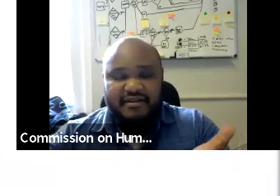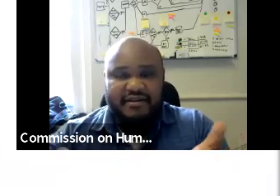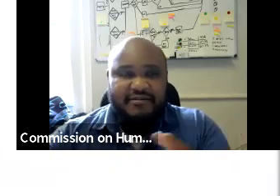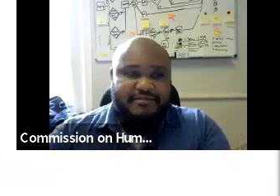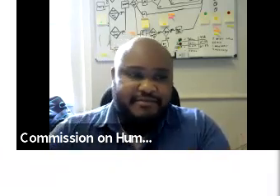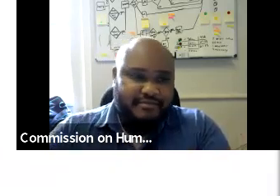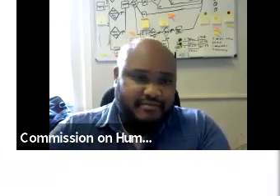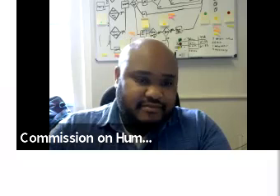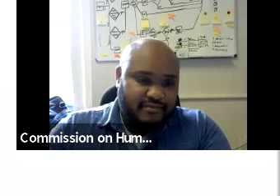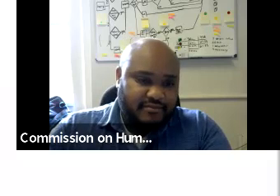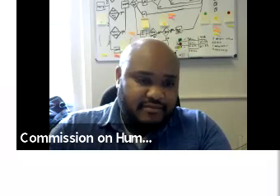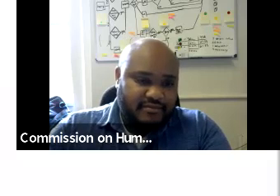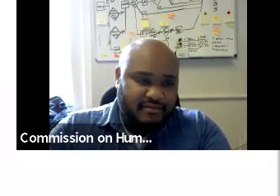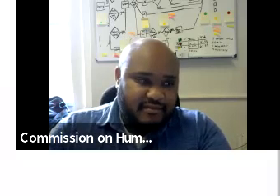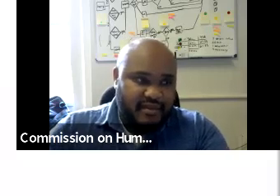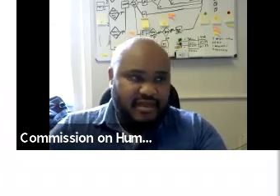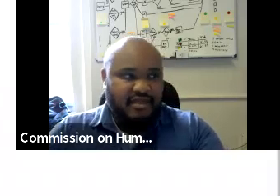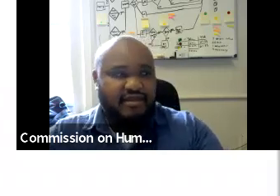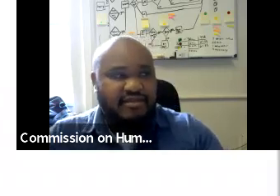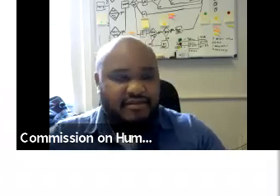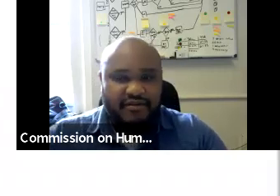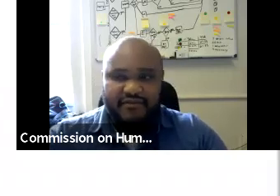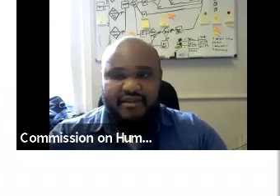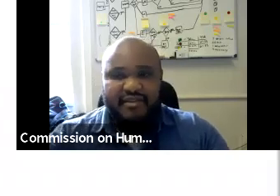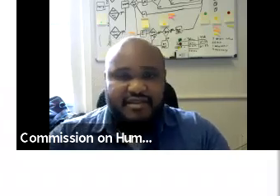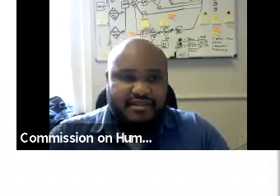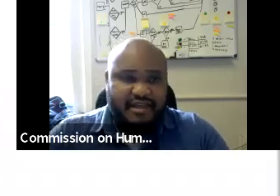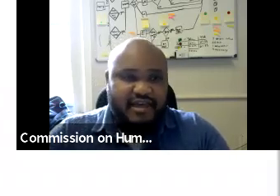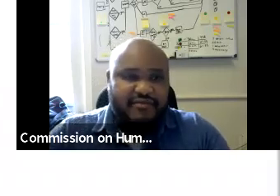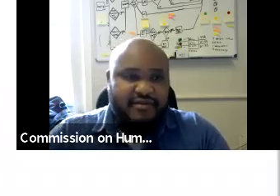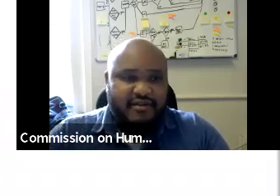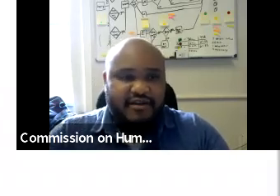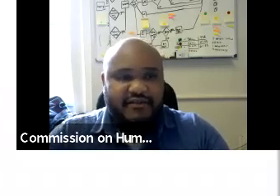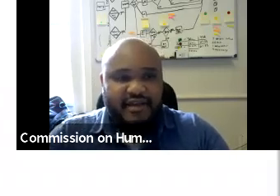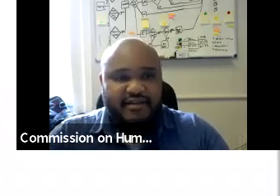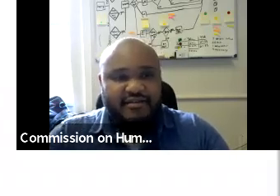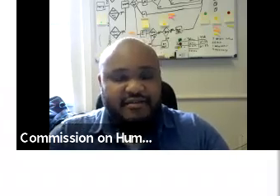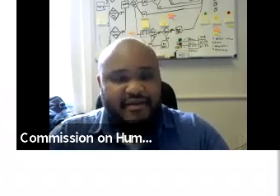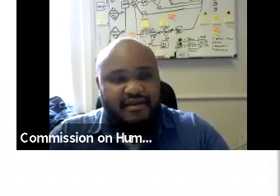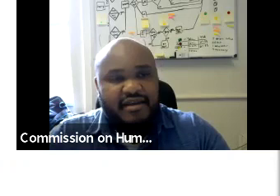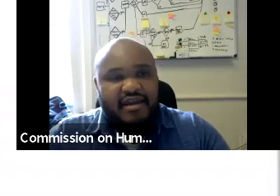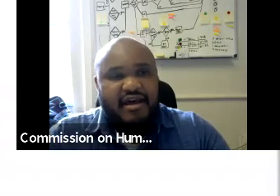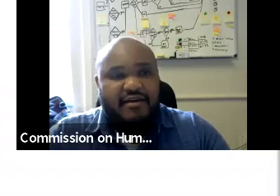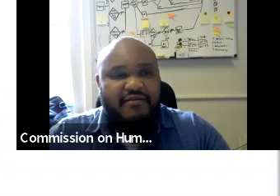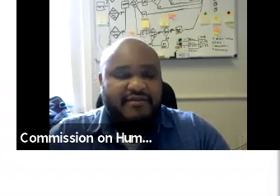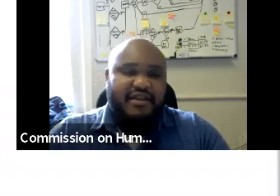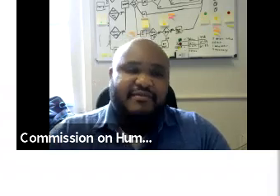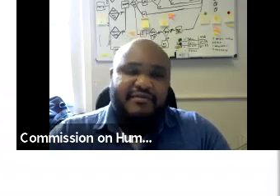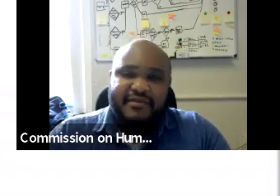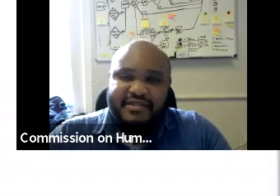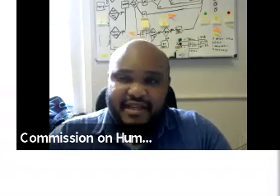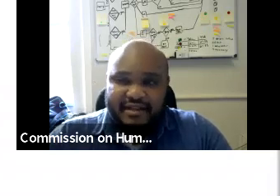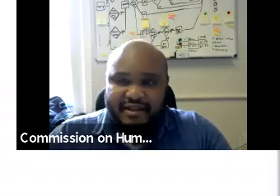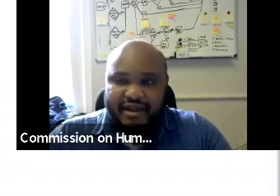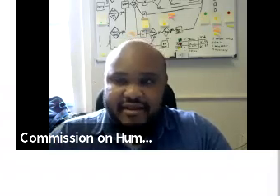gender. So hopefully this slide will clarify a little bit what we're talking about